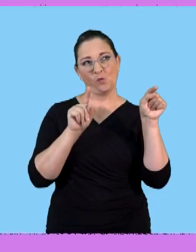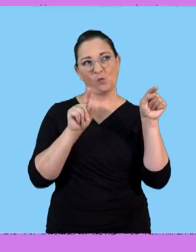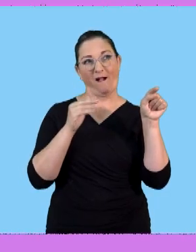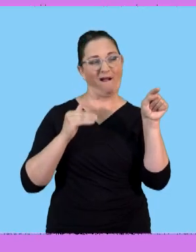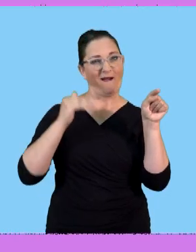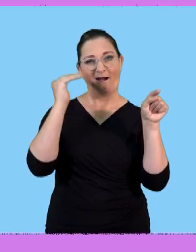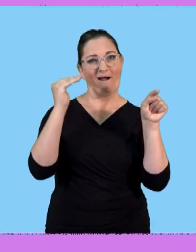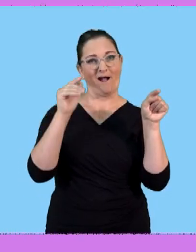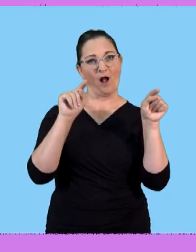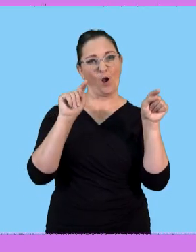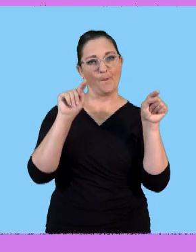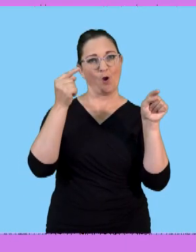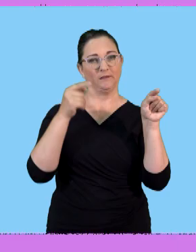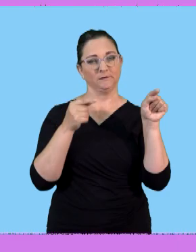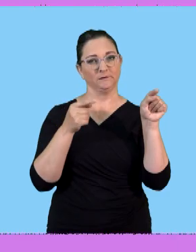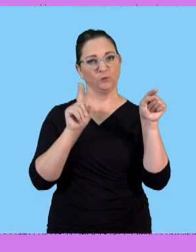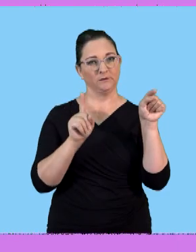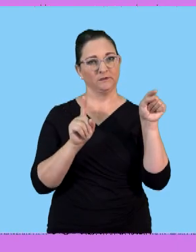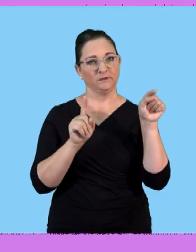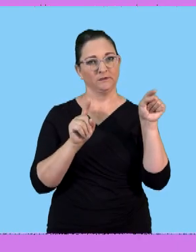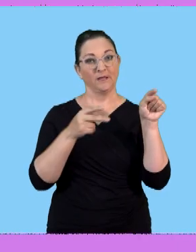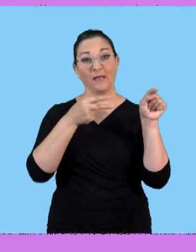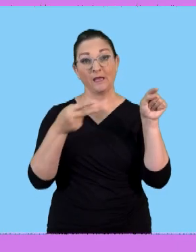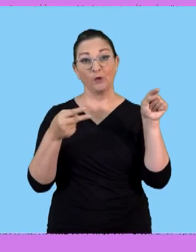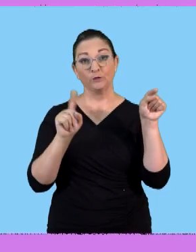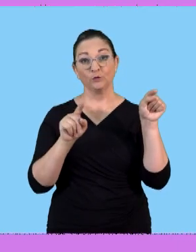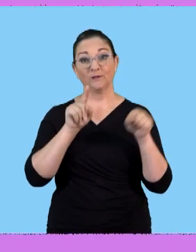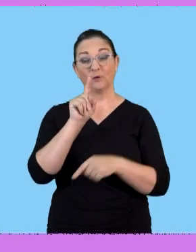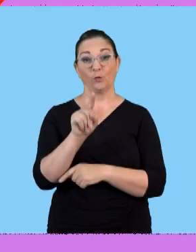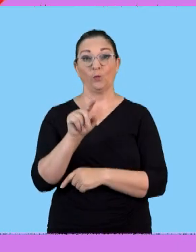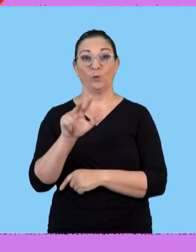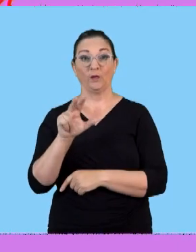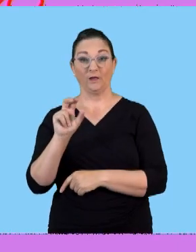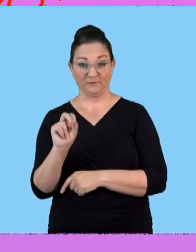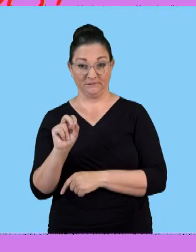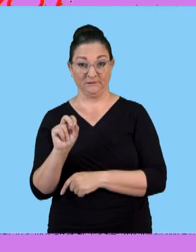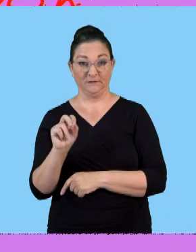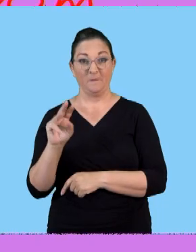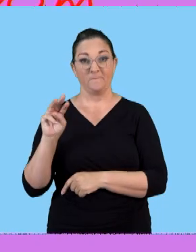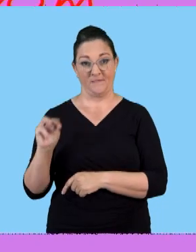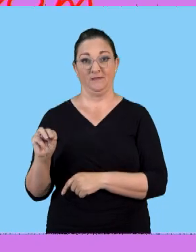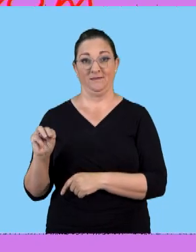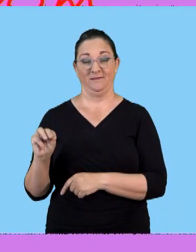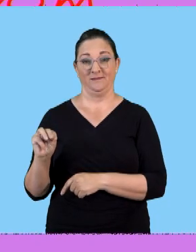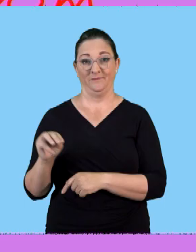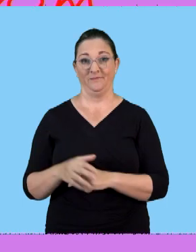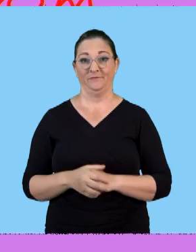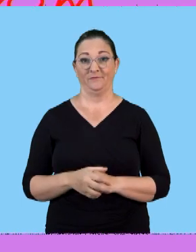the highest point, the height of the highest point, equals 180